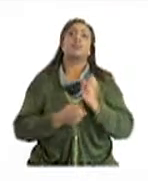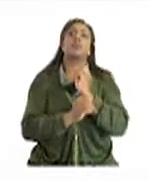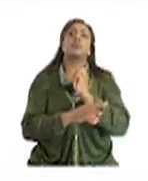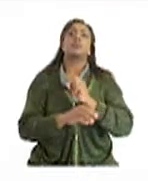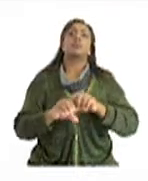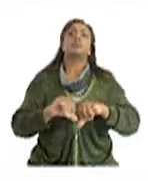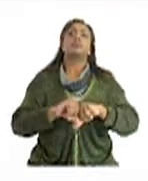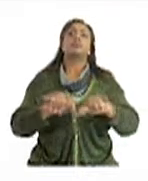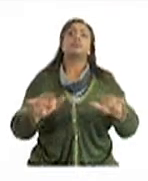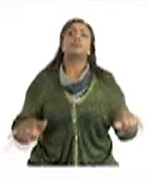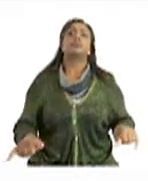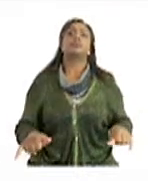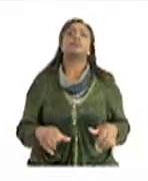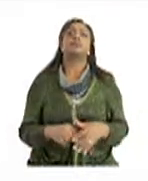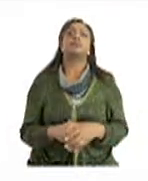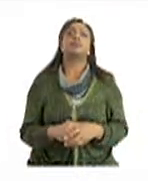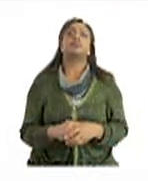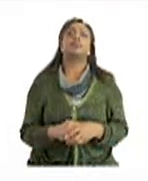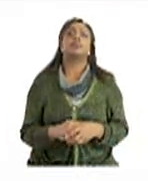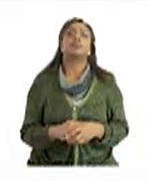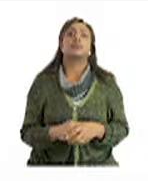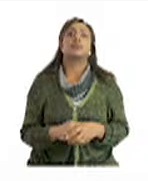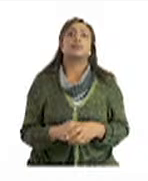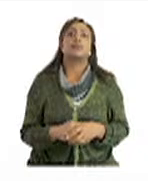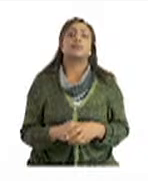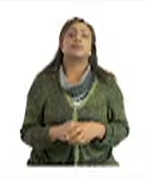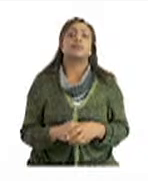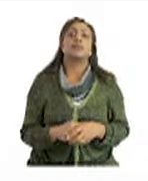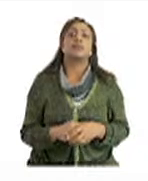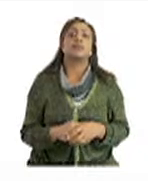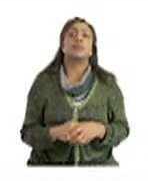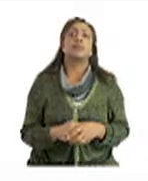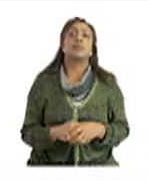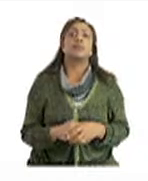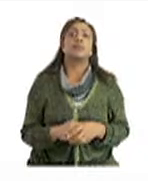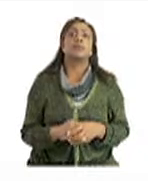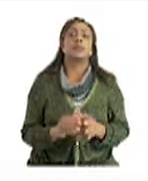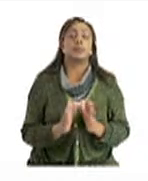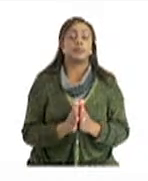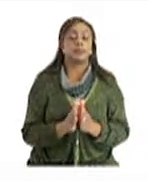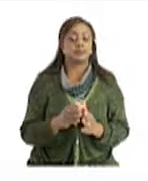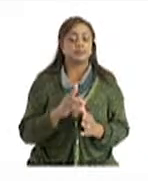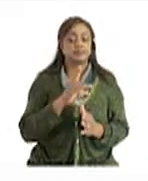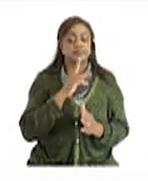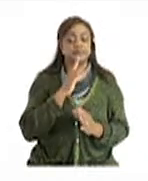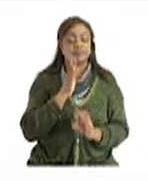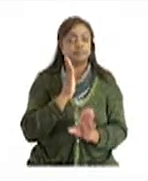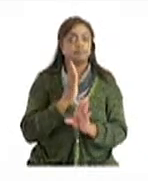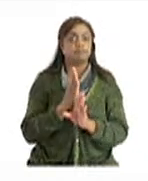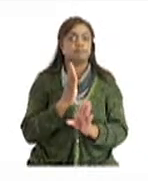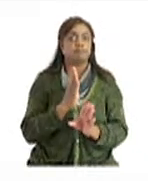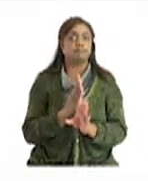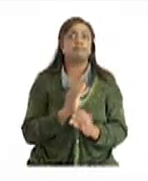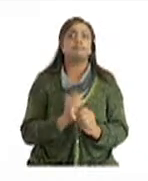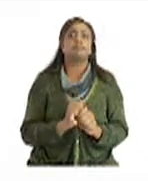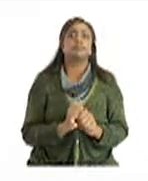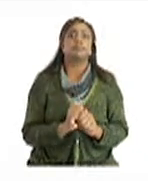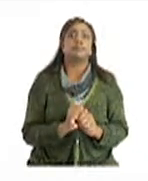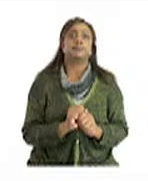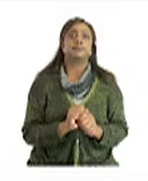you look at the diagrams and then you describe any 2 differences between the male and female reproductive